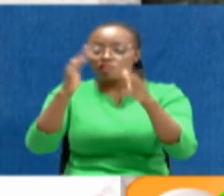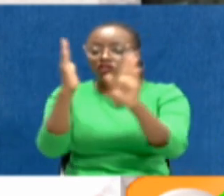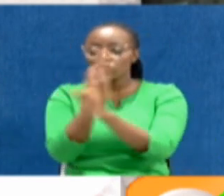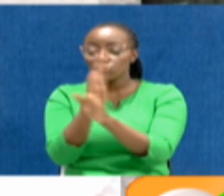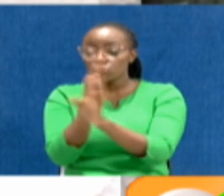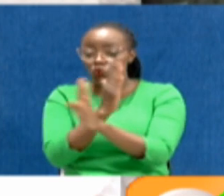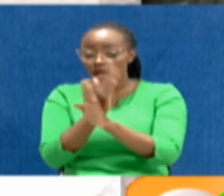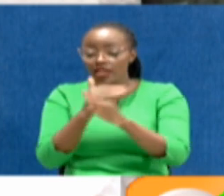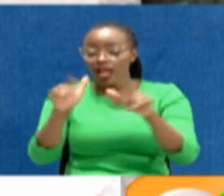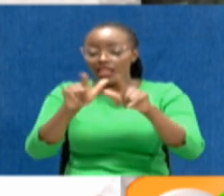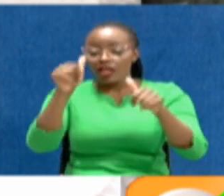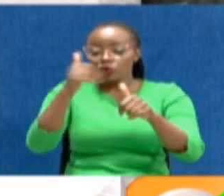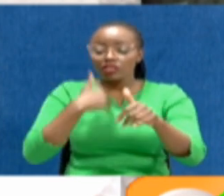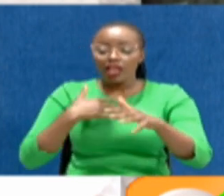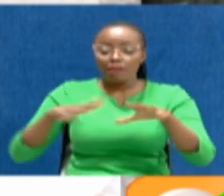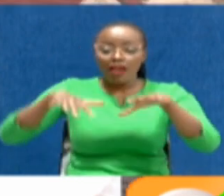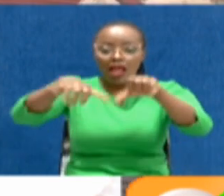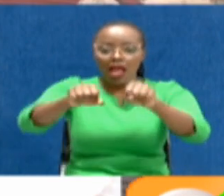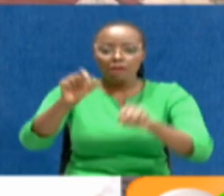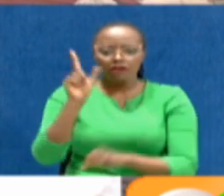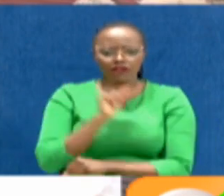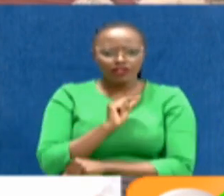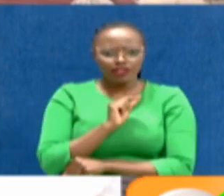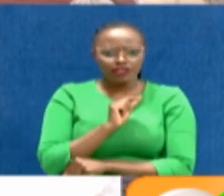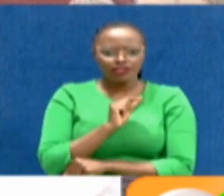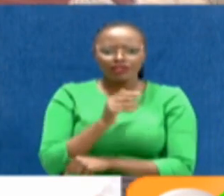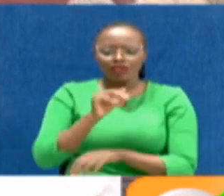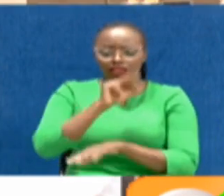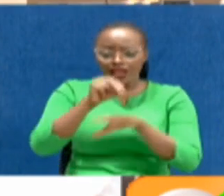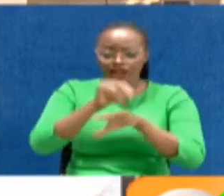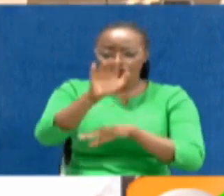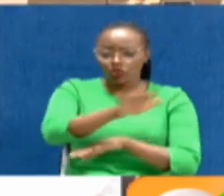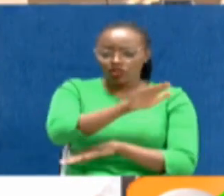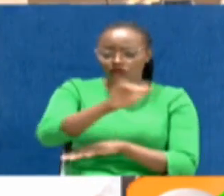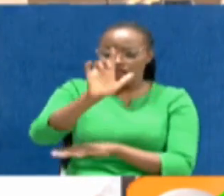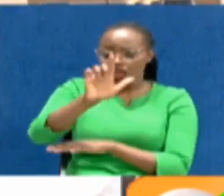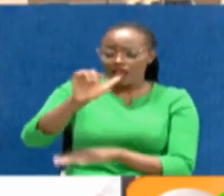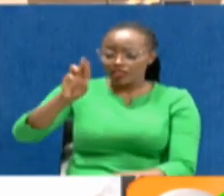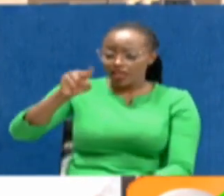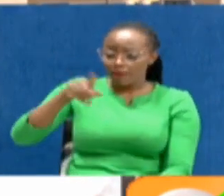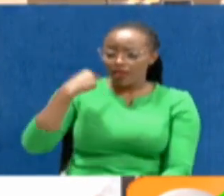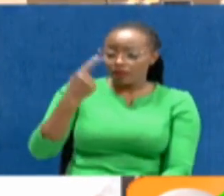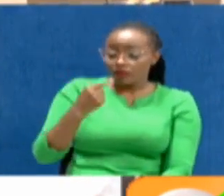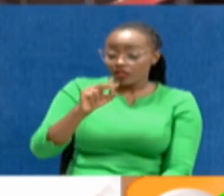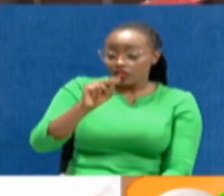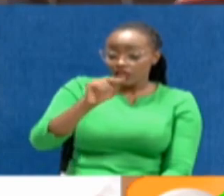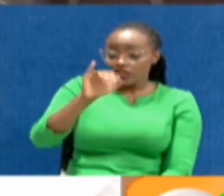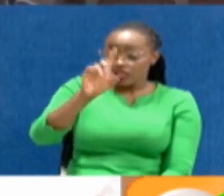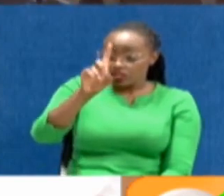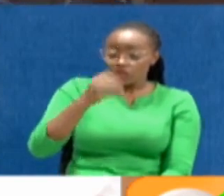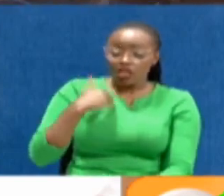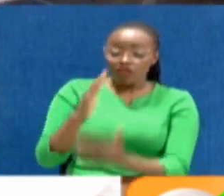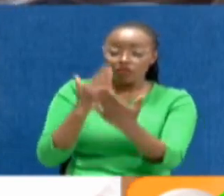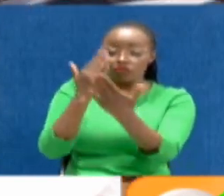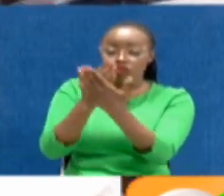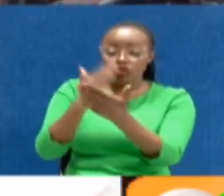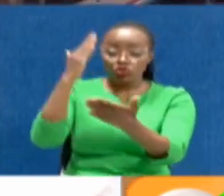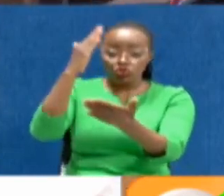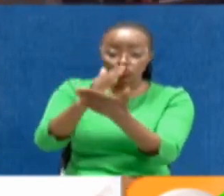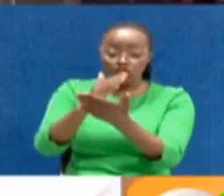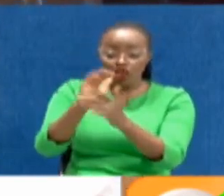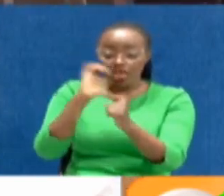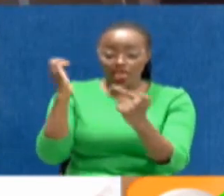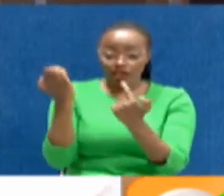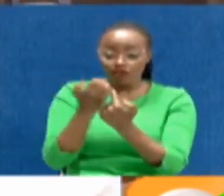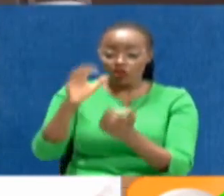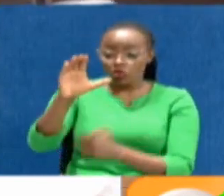hive off land that had already been grabbed? In the National Assembly, Langata MP Nixon Korir has filed a petition to stop Environment